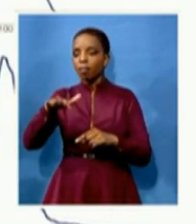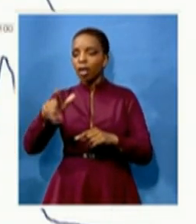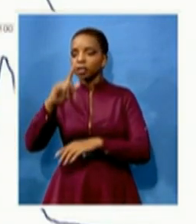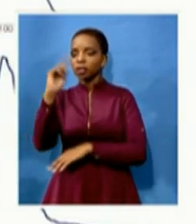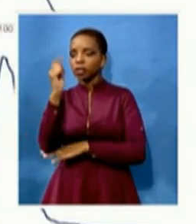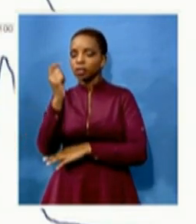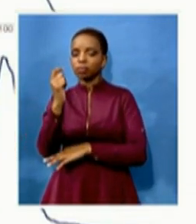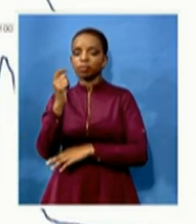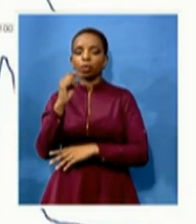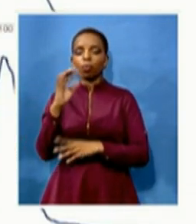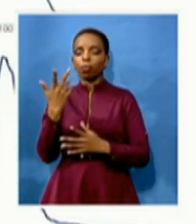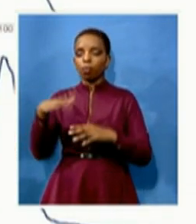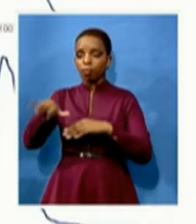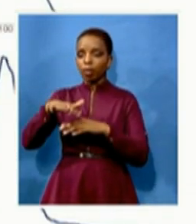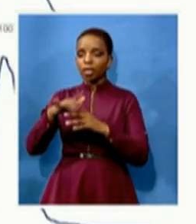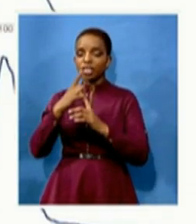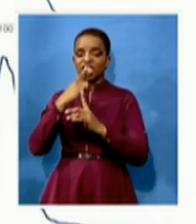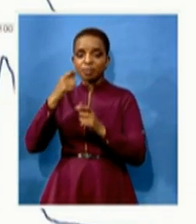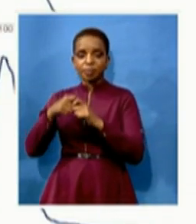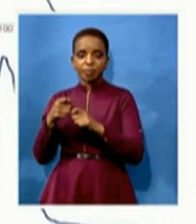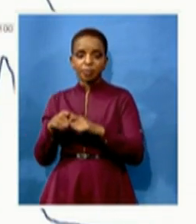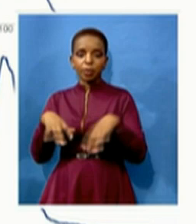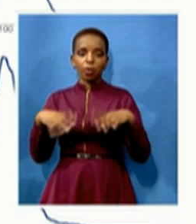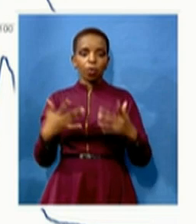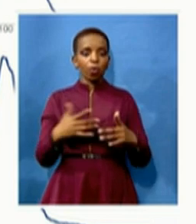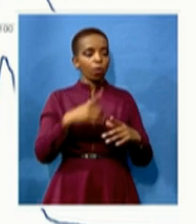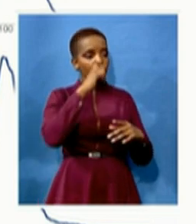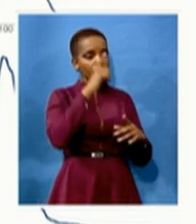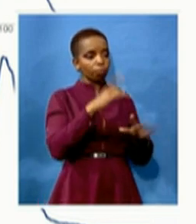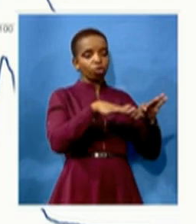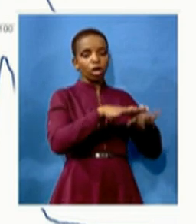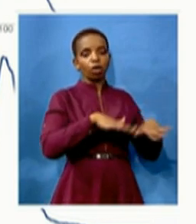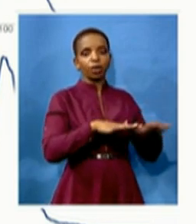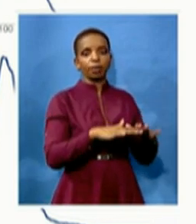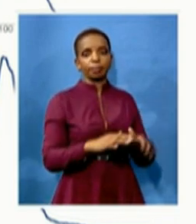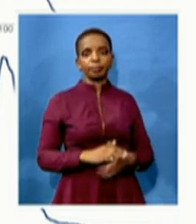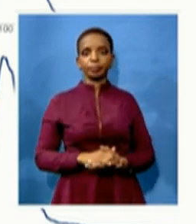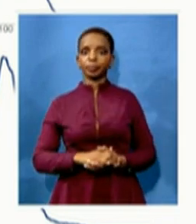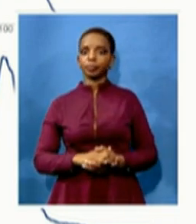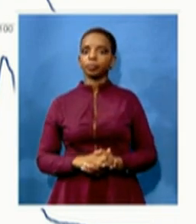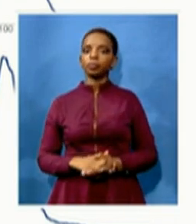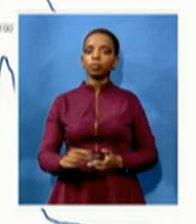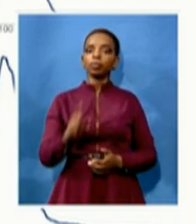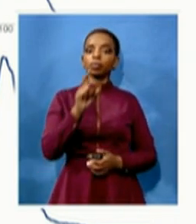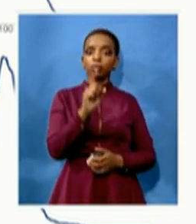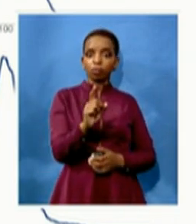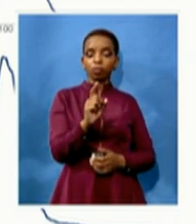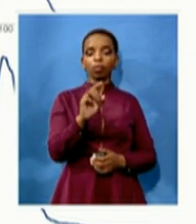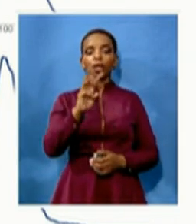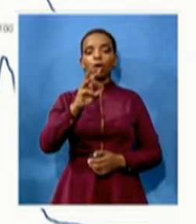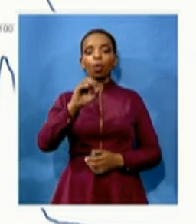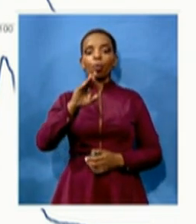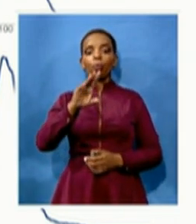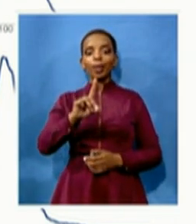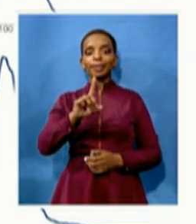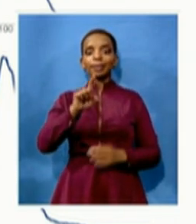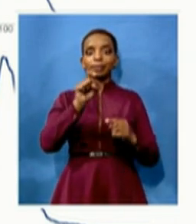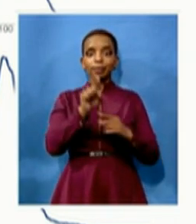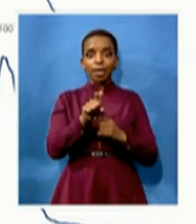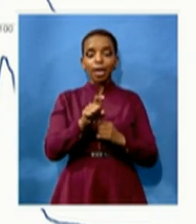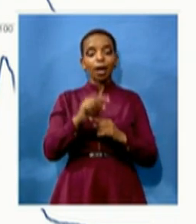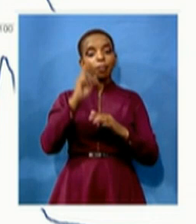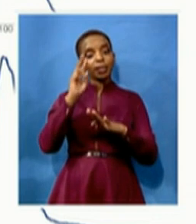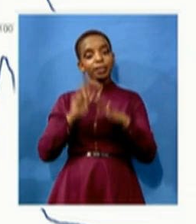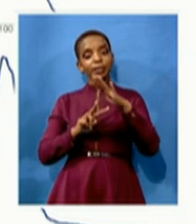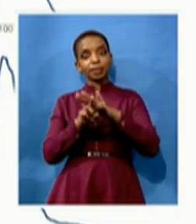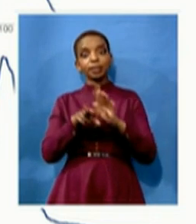can produce with this model are different ward level predictions over time. And you can see in these, I deliberately haven't labeled these wards. You can